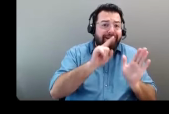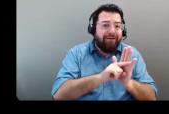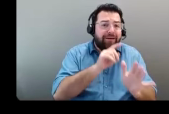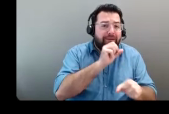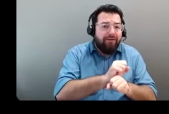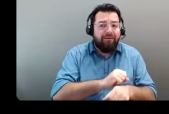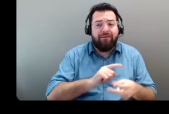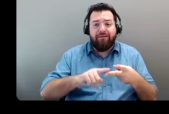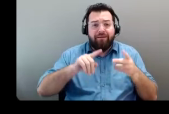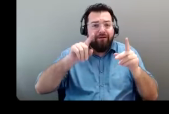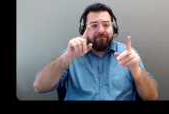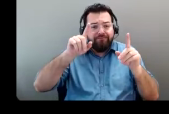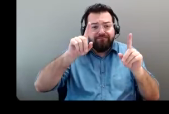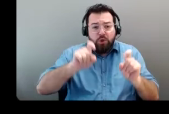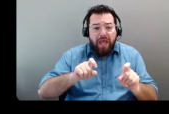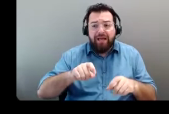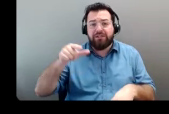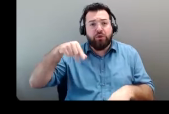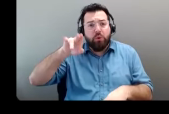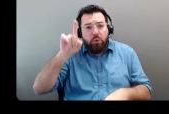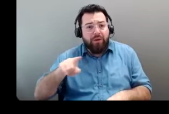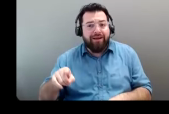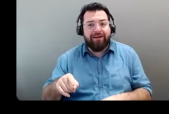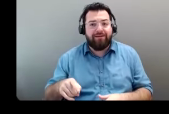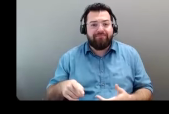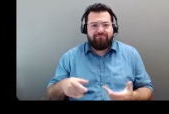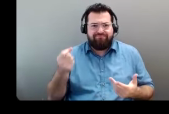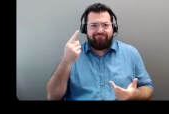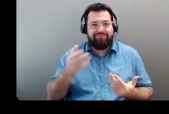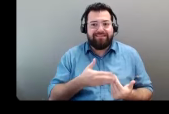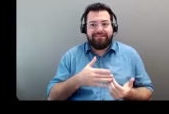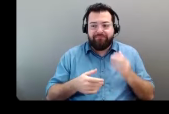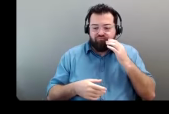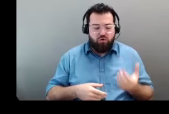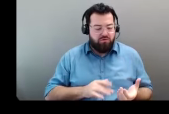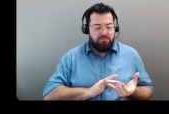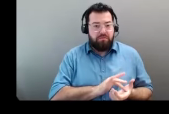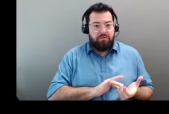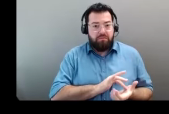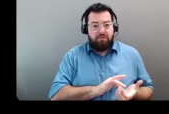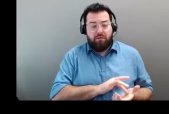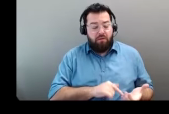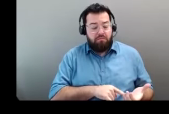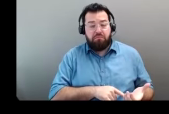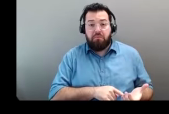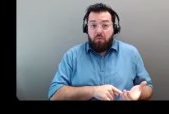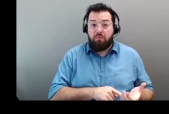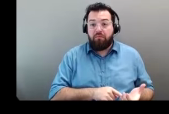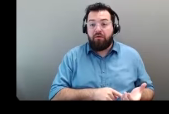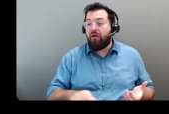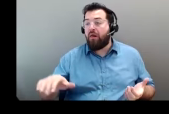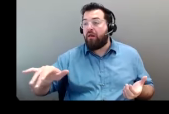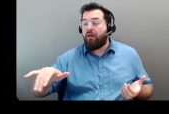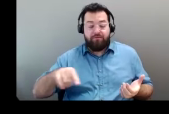desktop PC, I can just pull up on my phone for quiz on Canvas, and it's not tracking